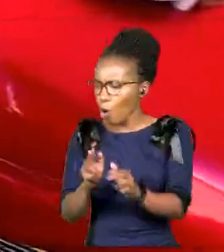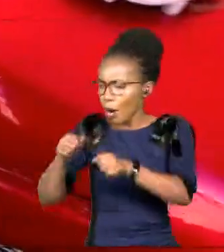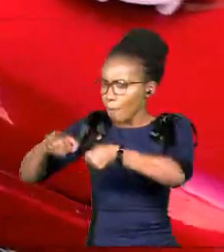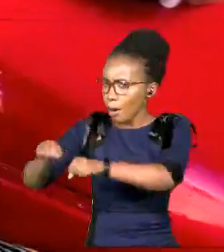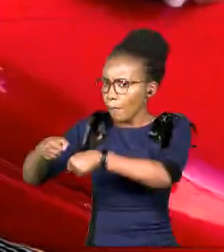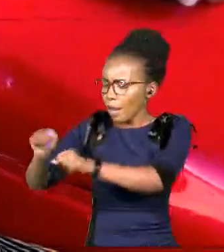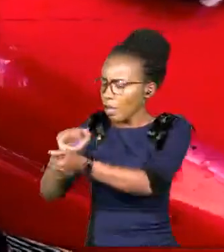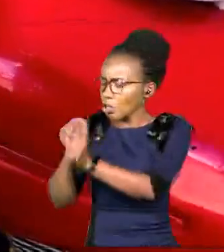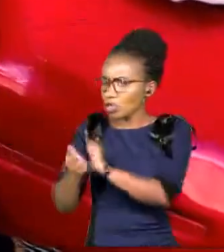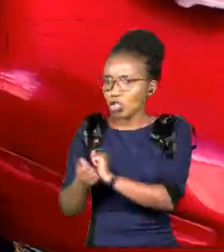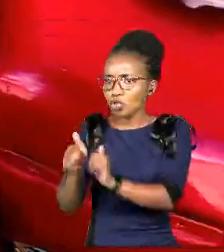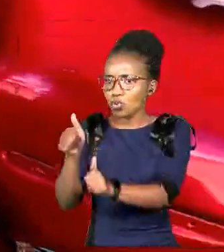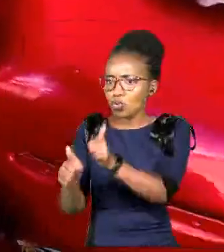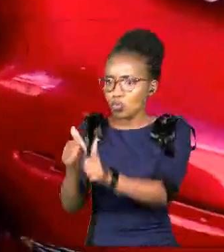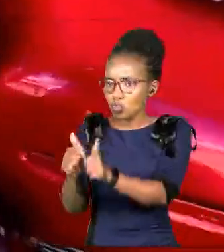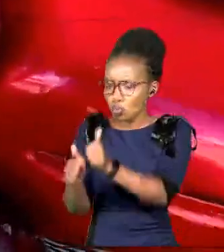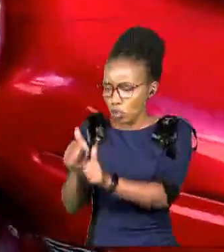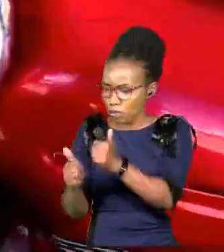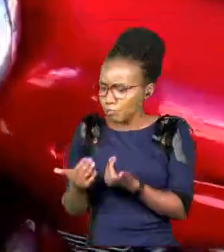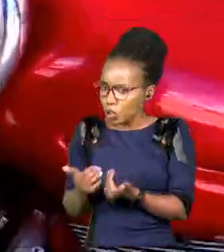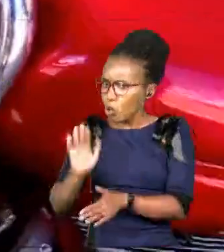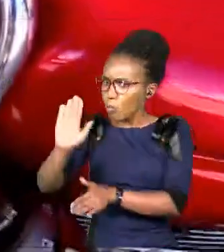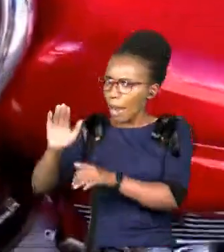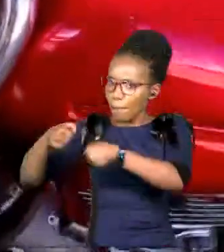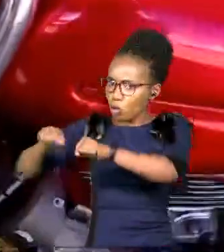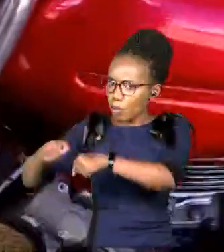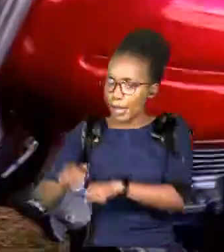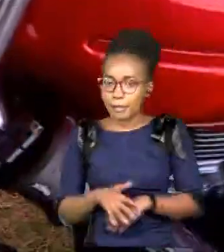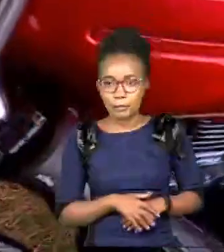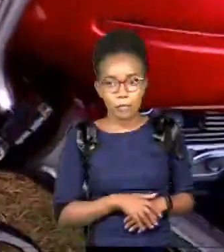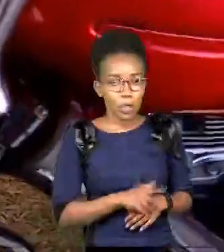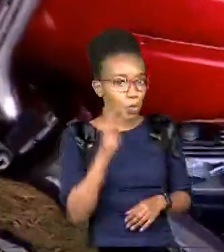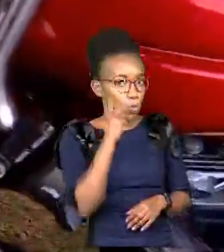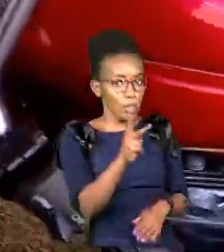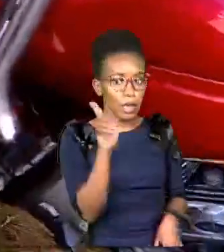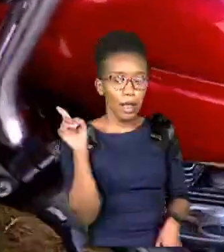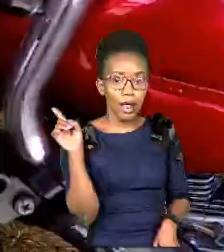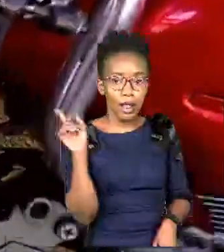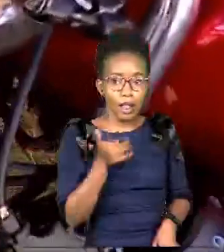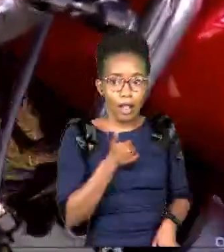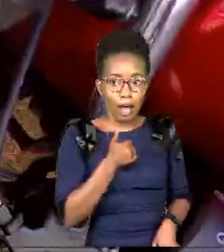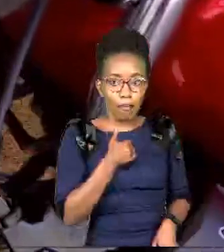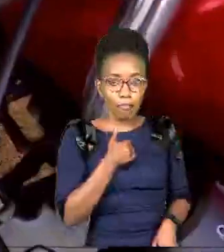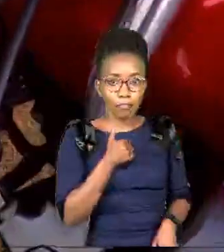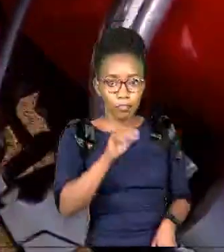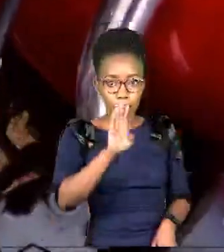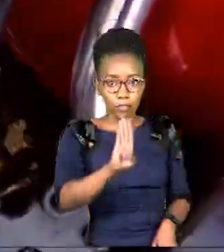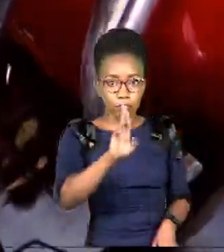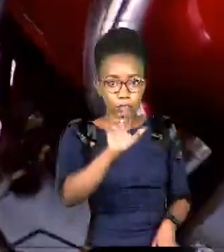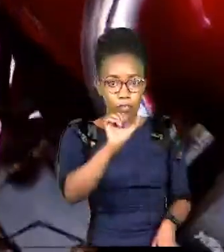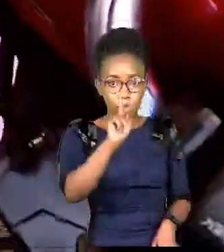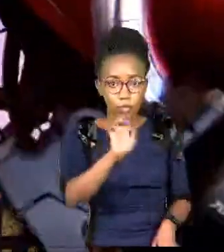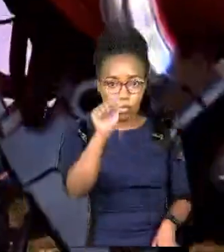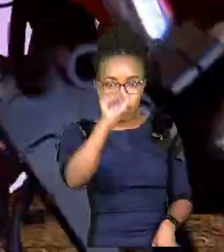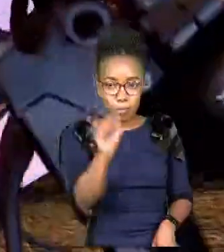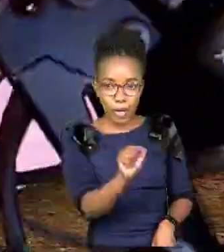the adjustments that you've done to your bike? Yes, so as you can see, we have disc brakes instead of the normal